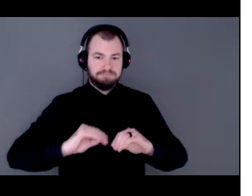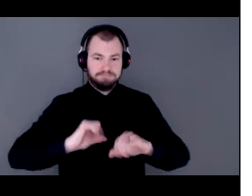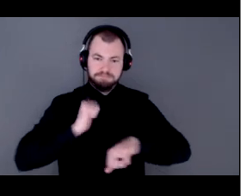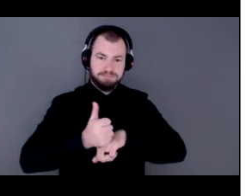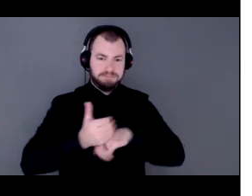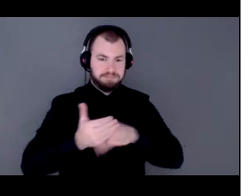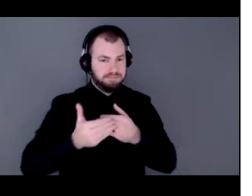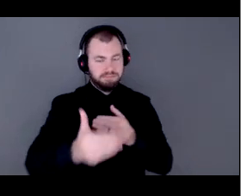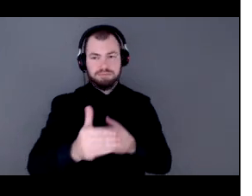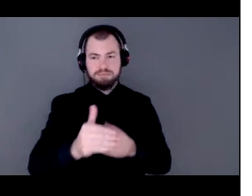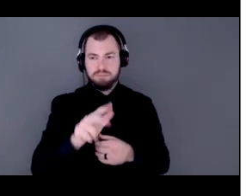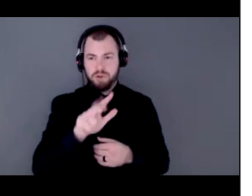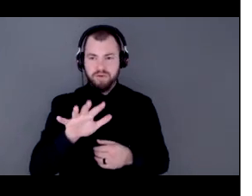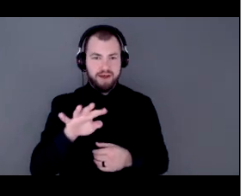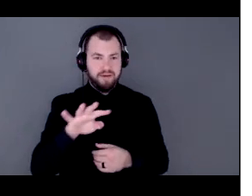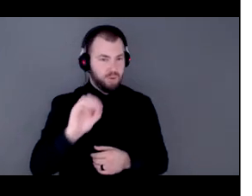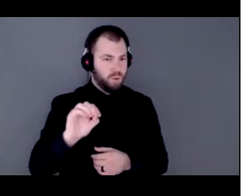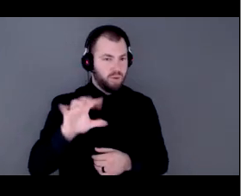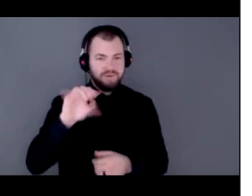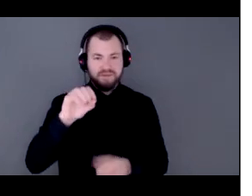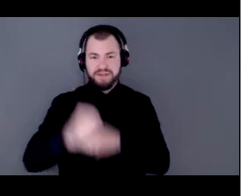40, 50 years. Next slide, please.